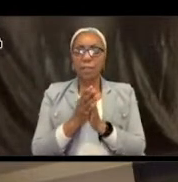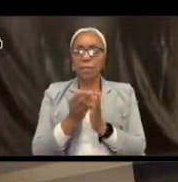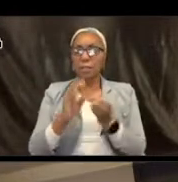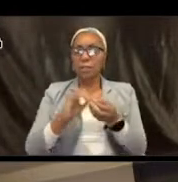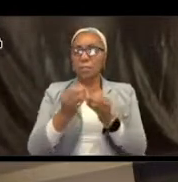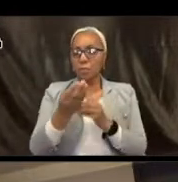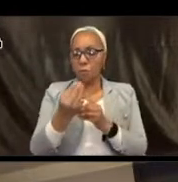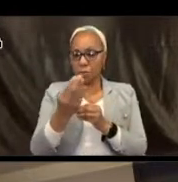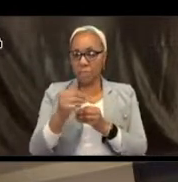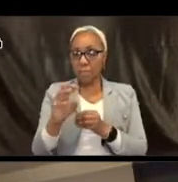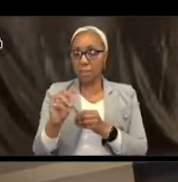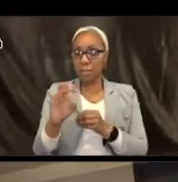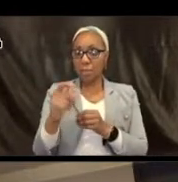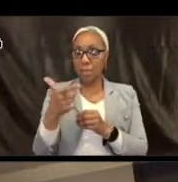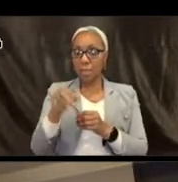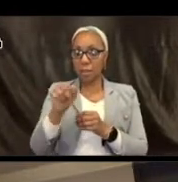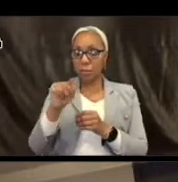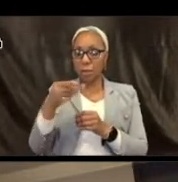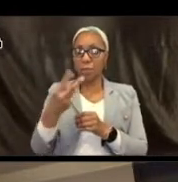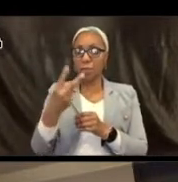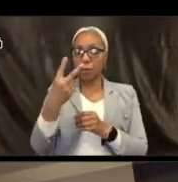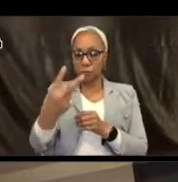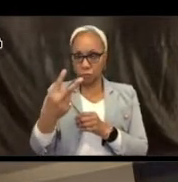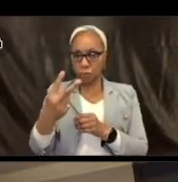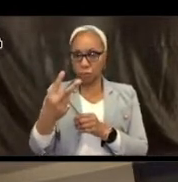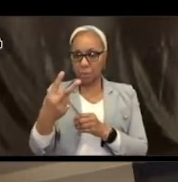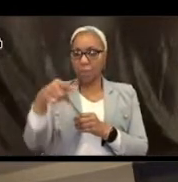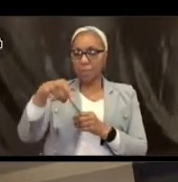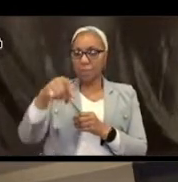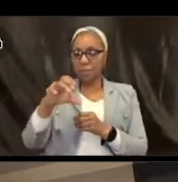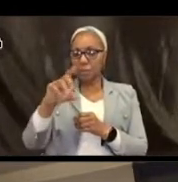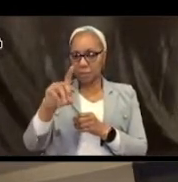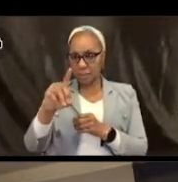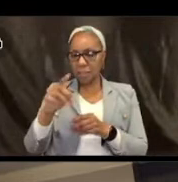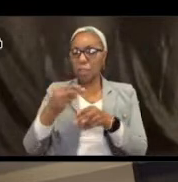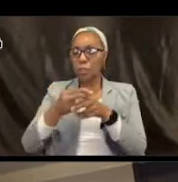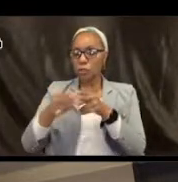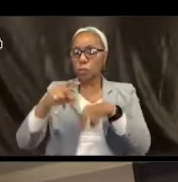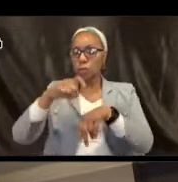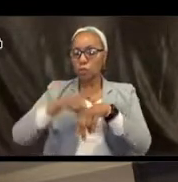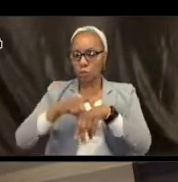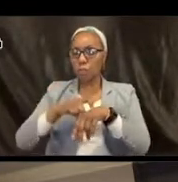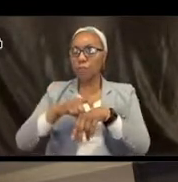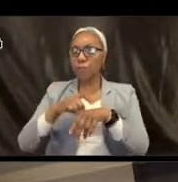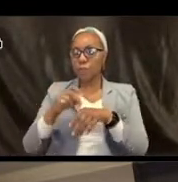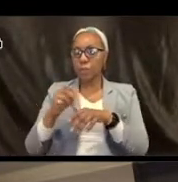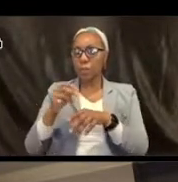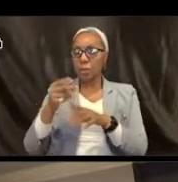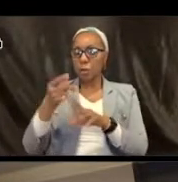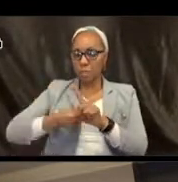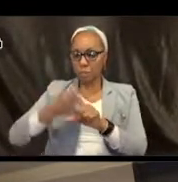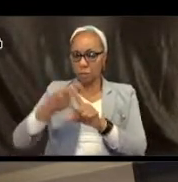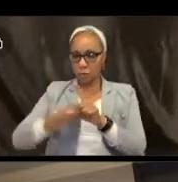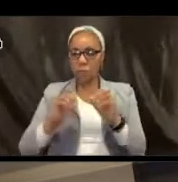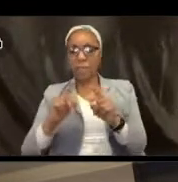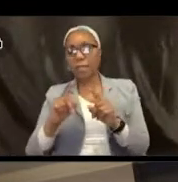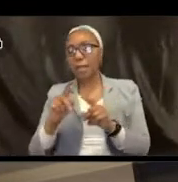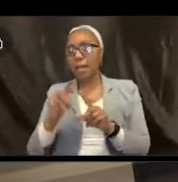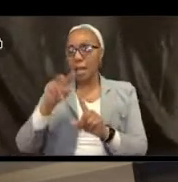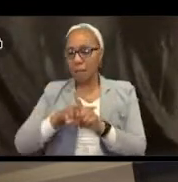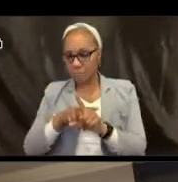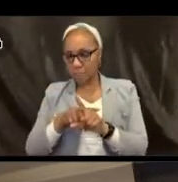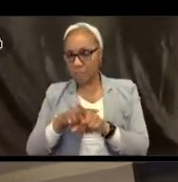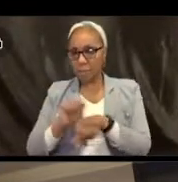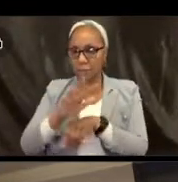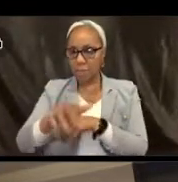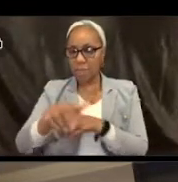Z9762, McGrath 2, short-term rental, PCD, 710 Beechwood Street. The applicant submitted a letter to staff